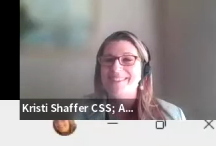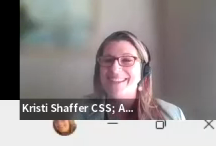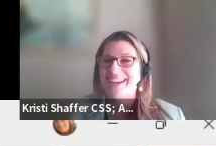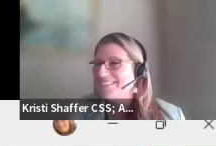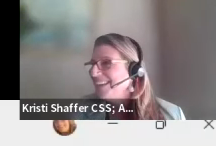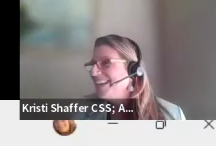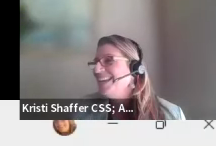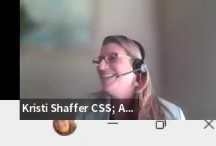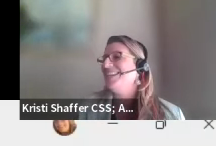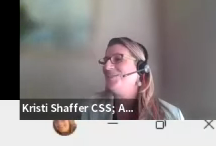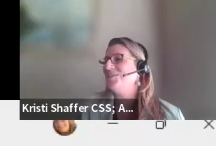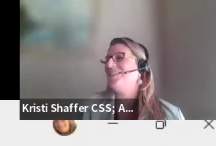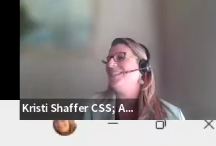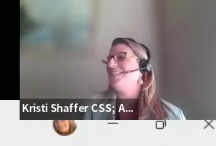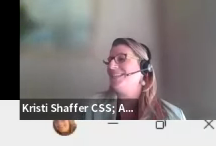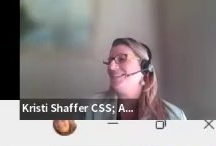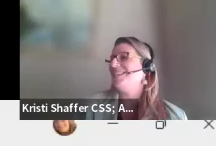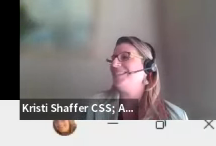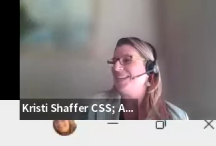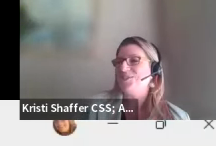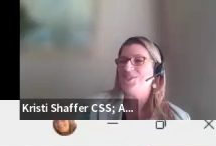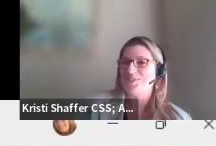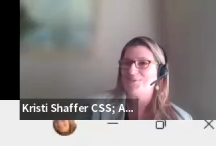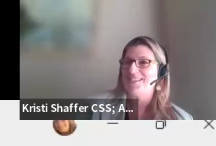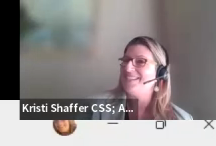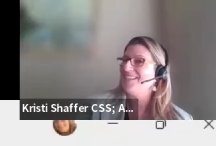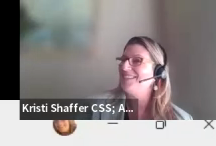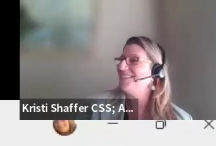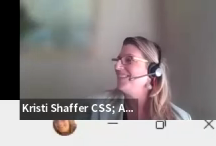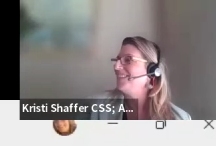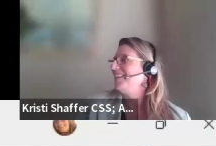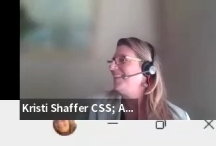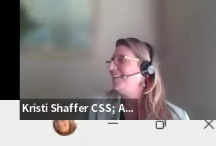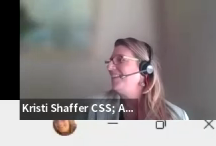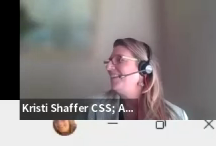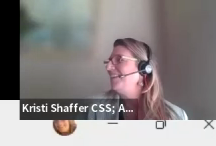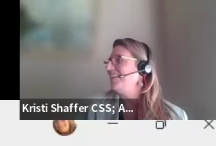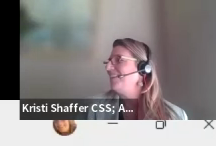this one more time. Dental desensitization services.